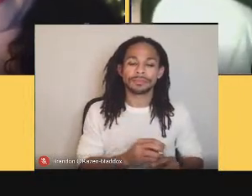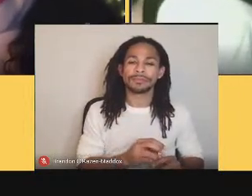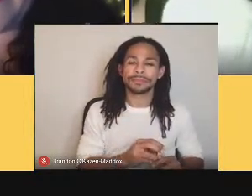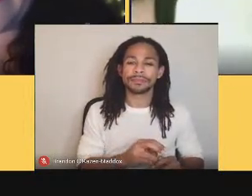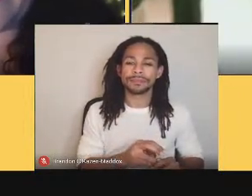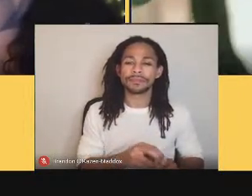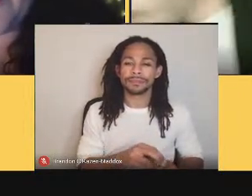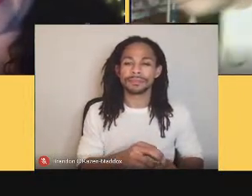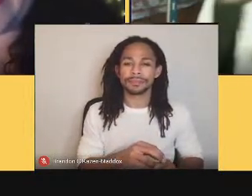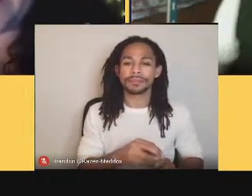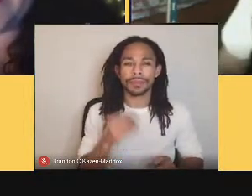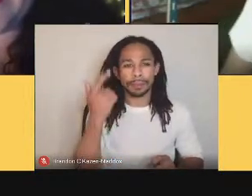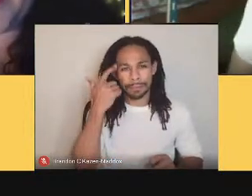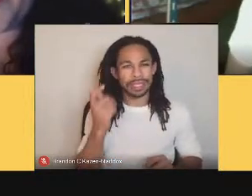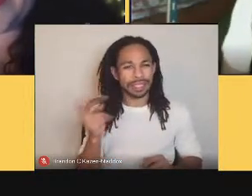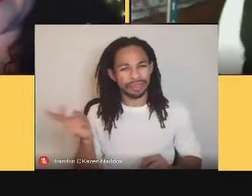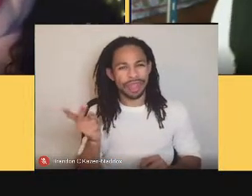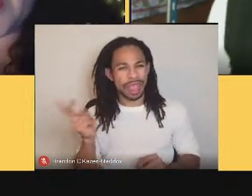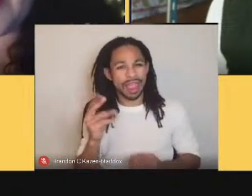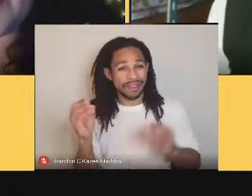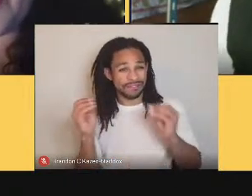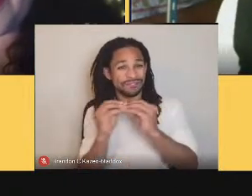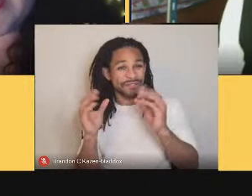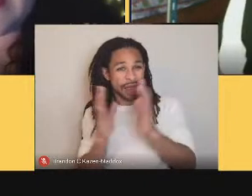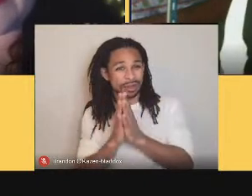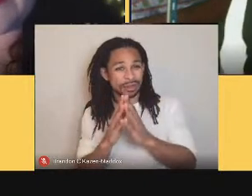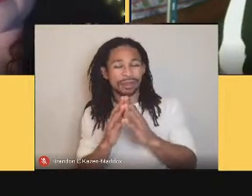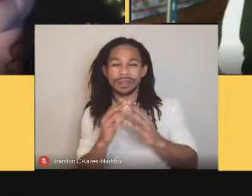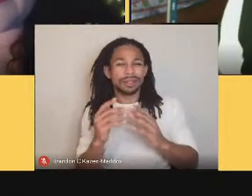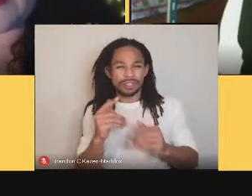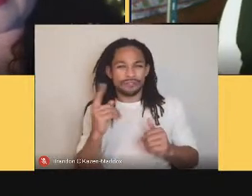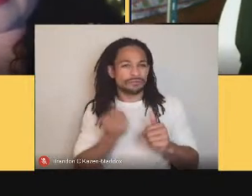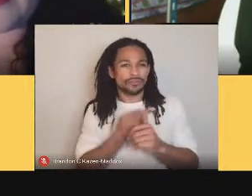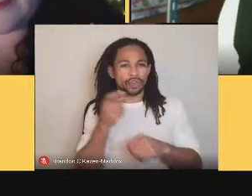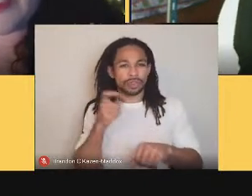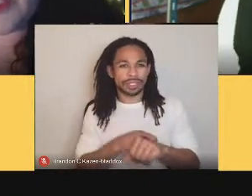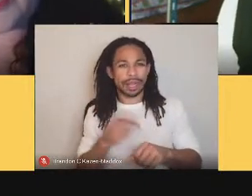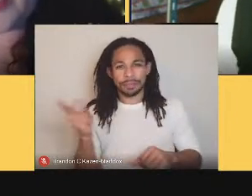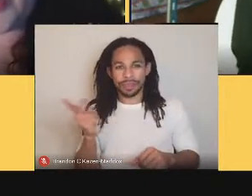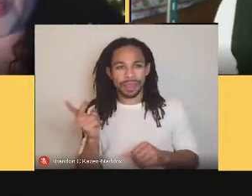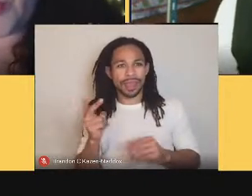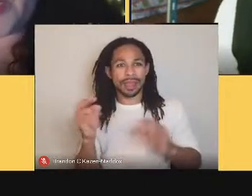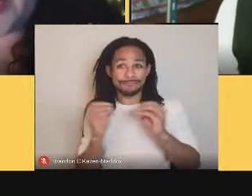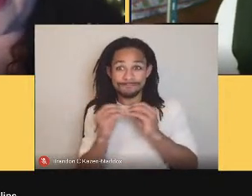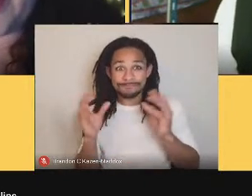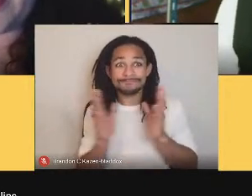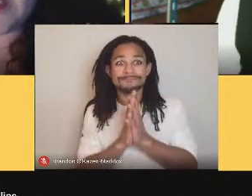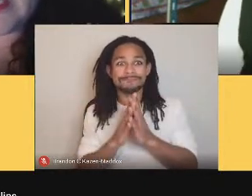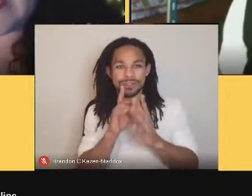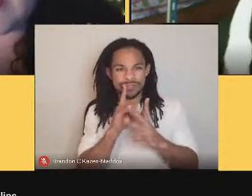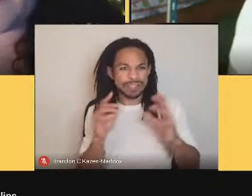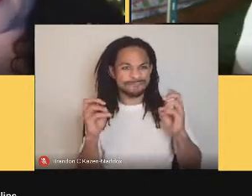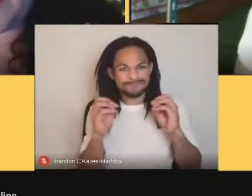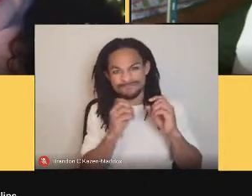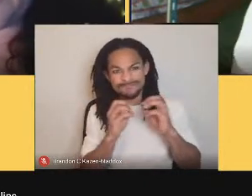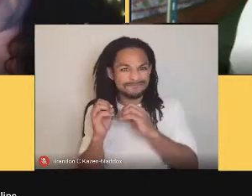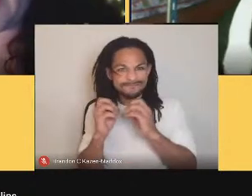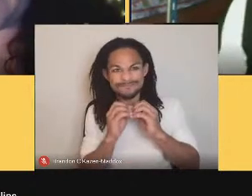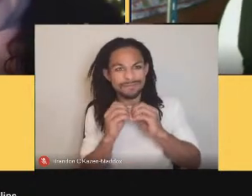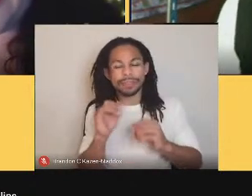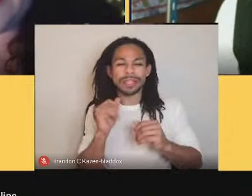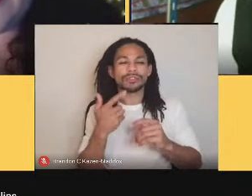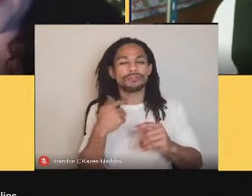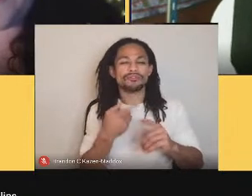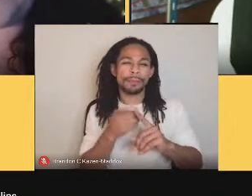Right, because they're fighting. It's the first time that we've really seen them like starting to go at each other, right? And this is from episode